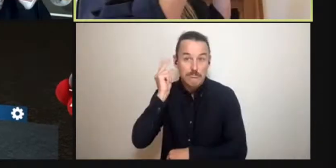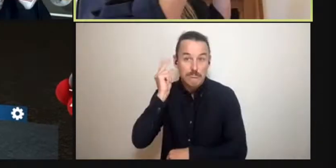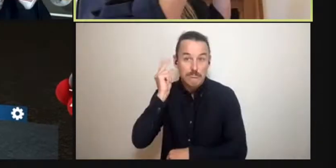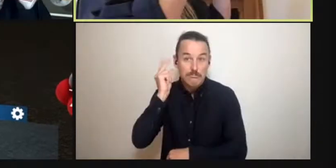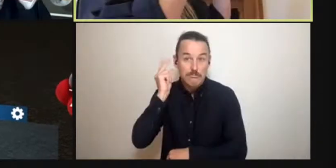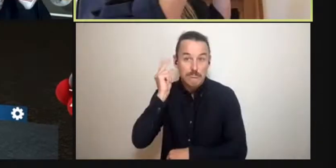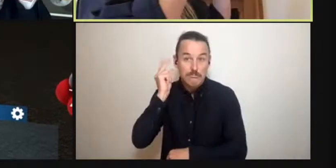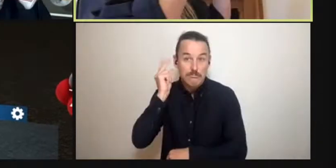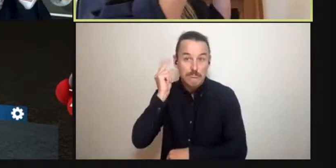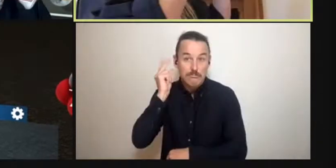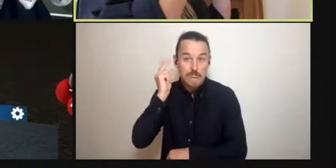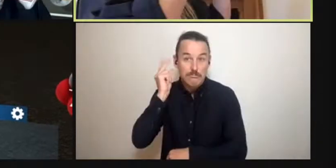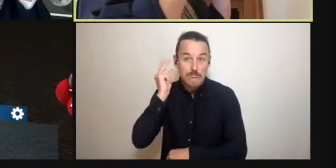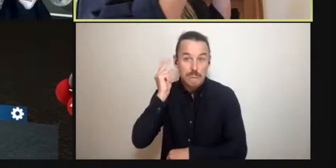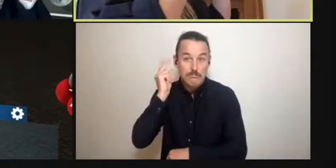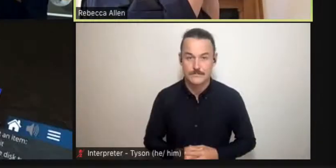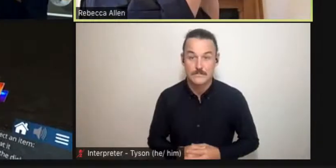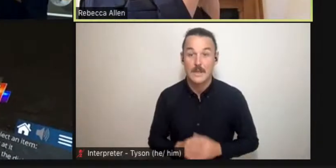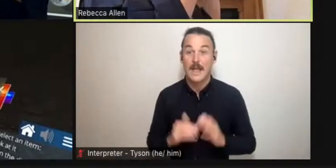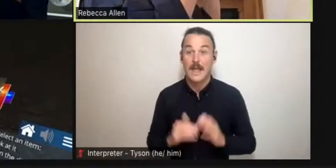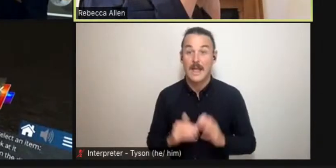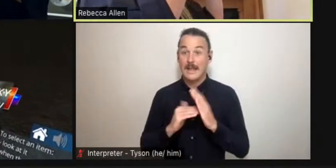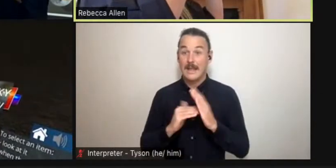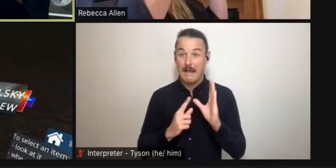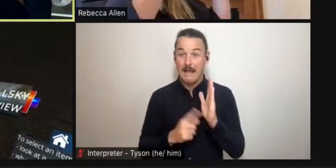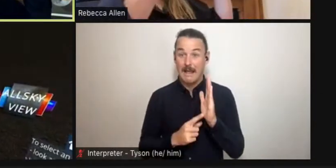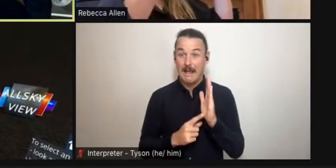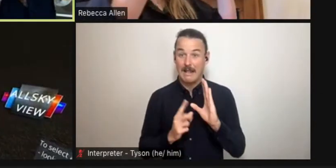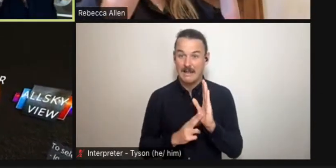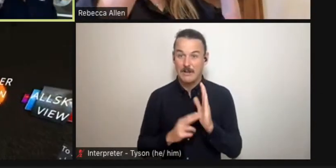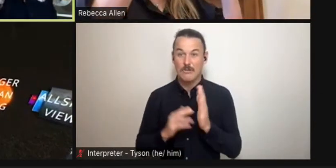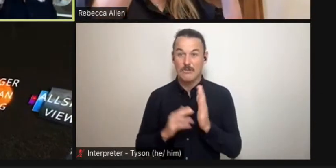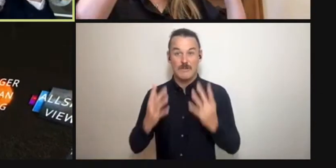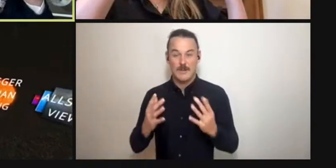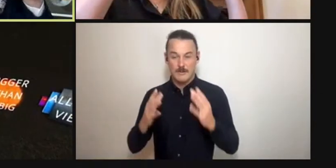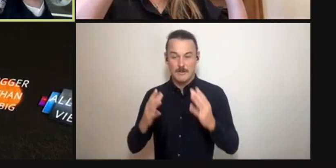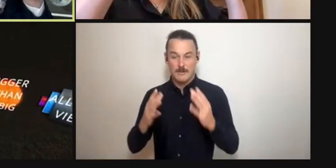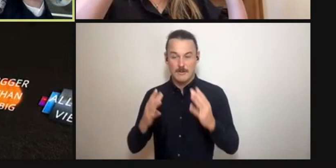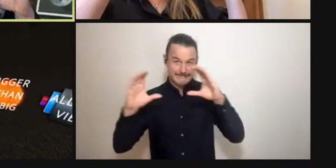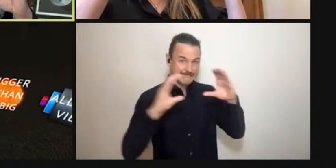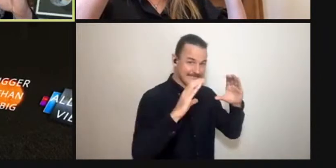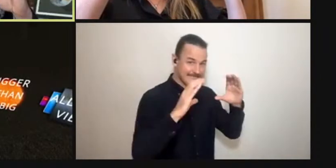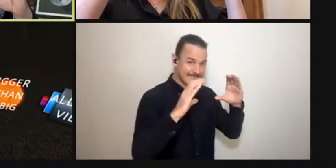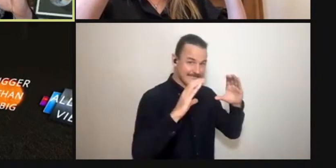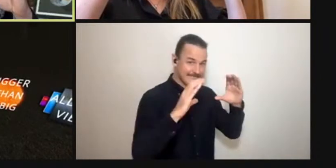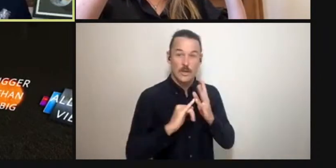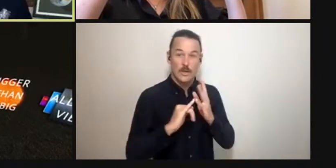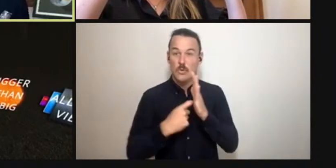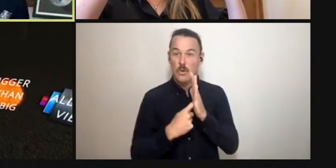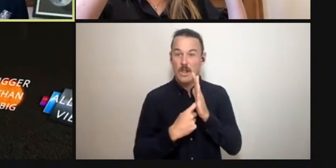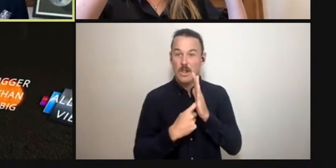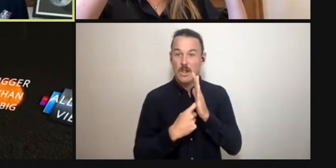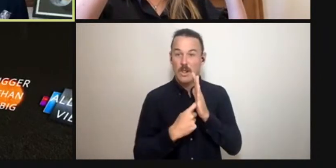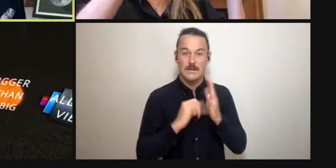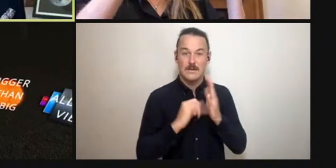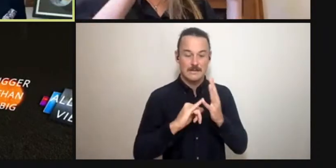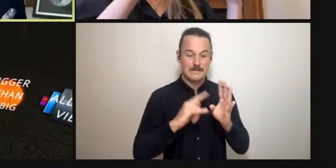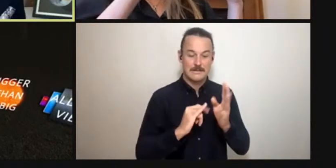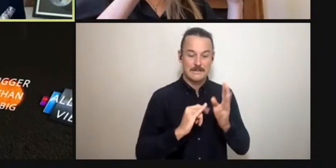think we're going to jump into solar system, and let's explore. That's good to